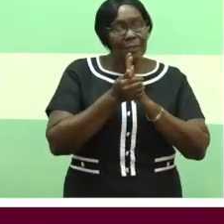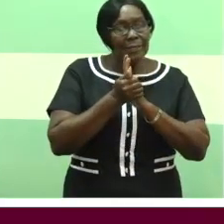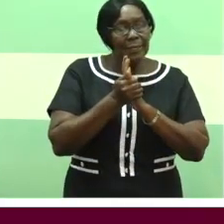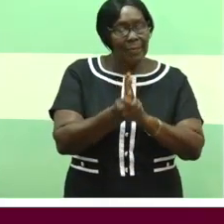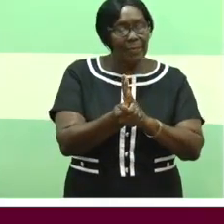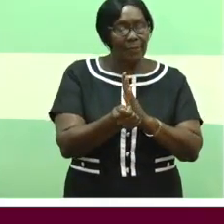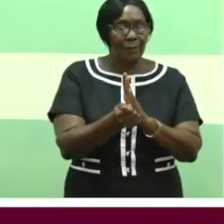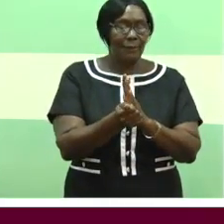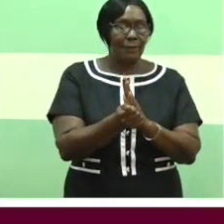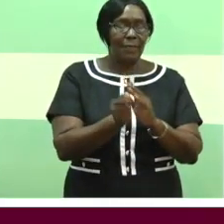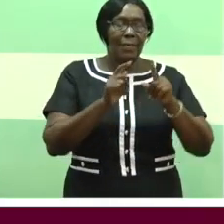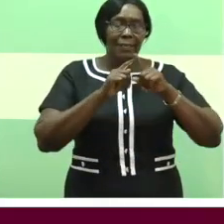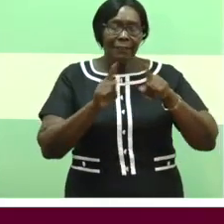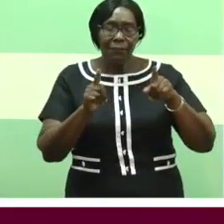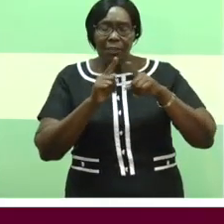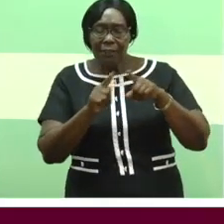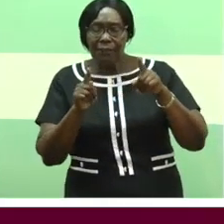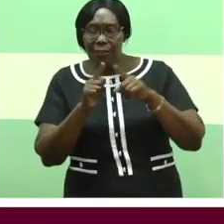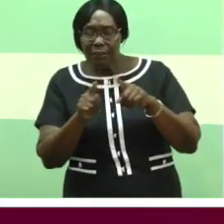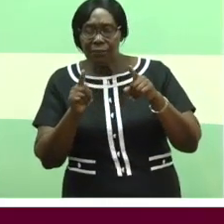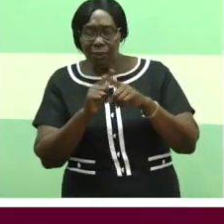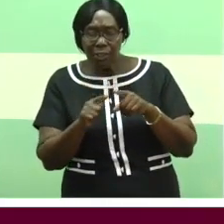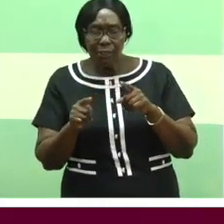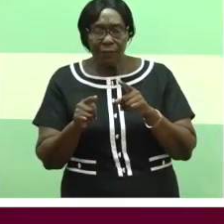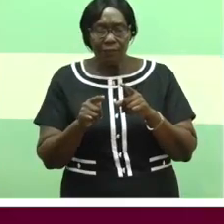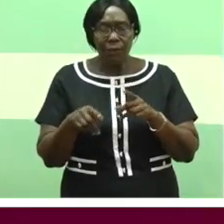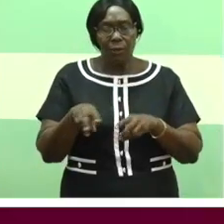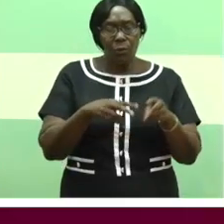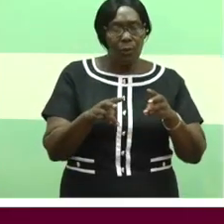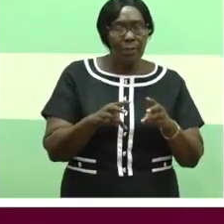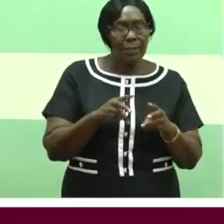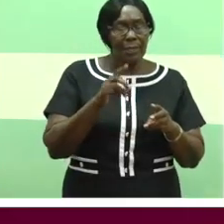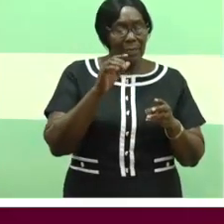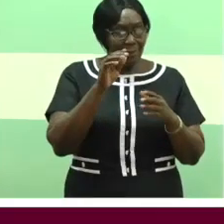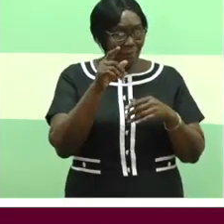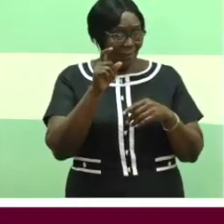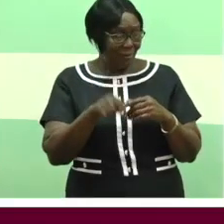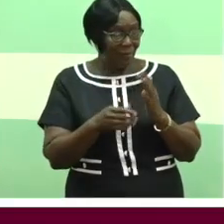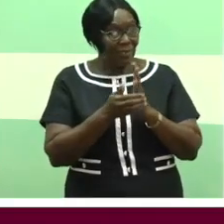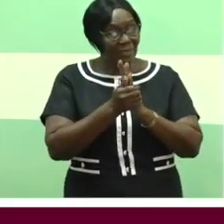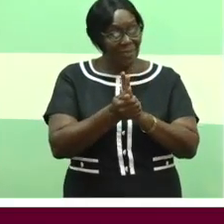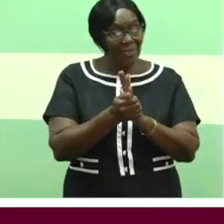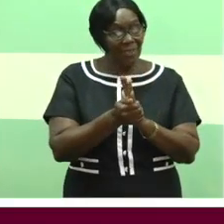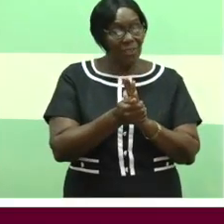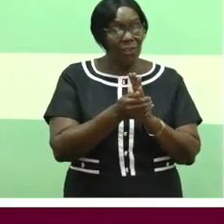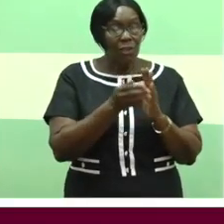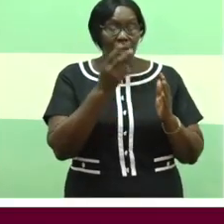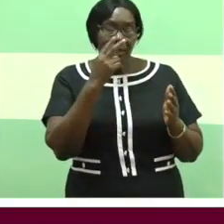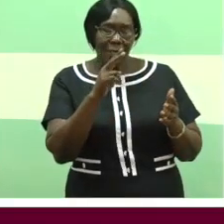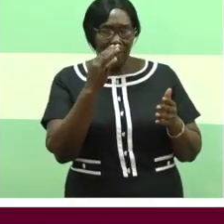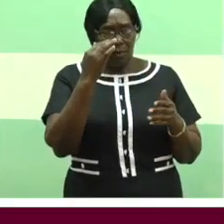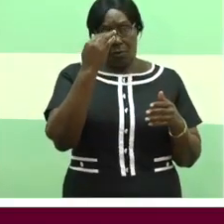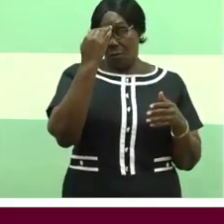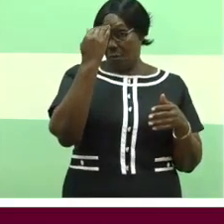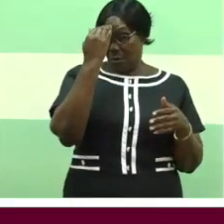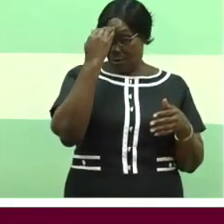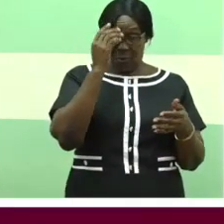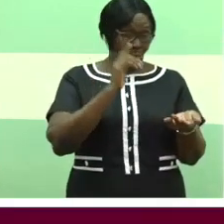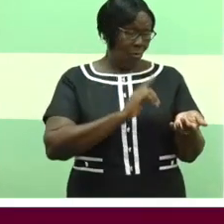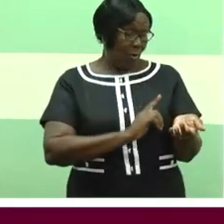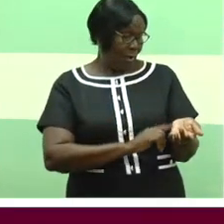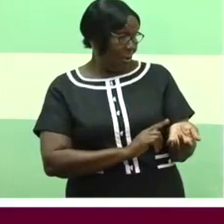variety of ways. And some of the skills that you would notice would be being able to tell time. So they are able